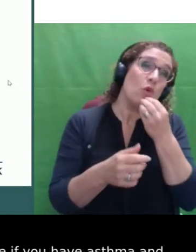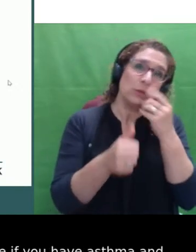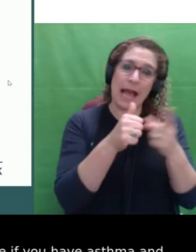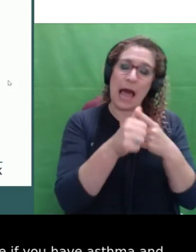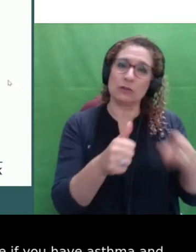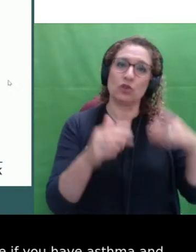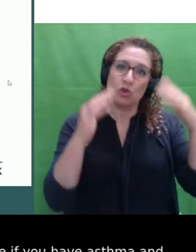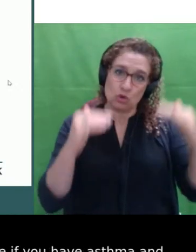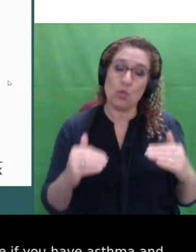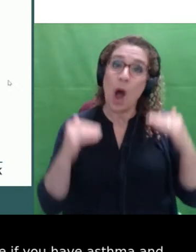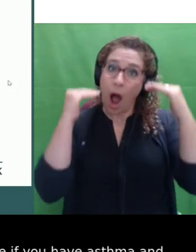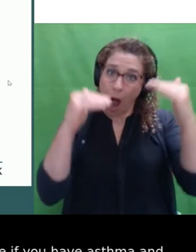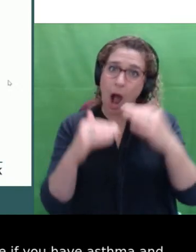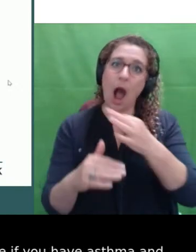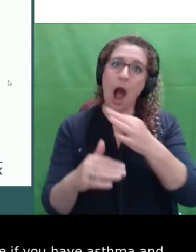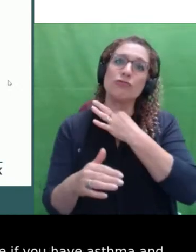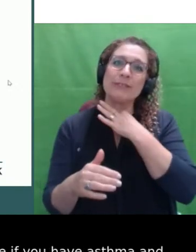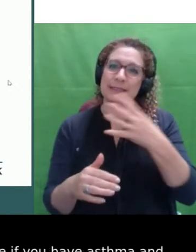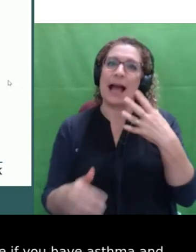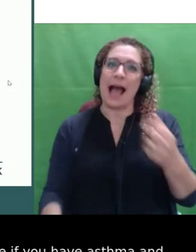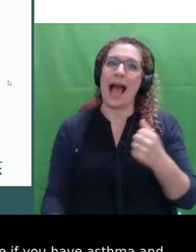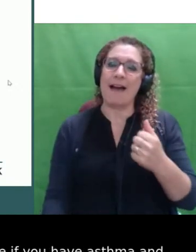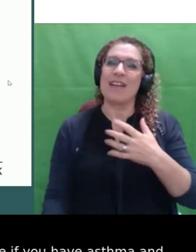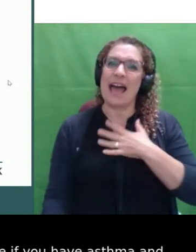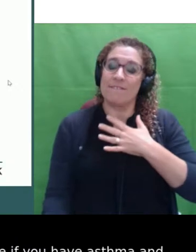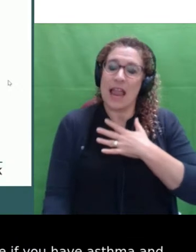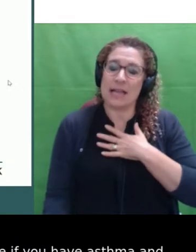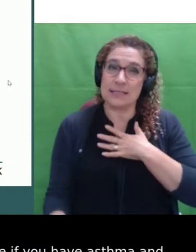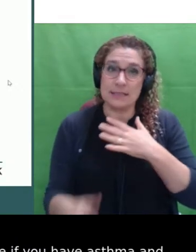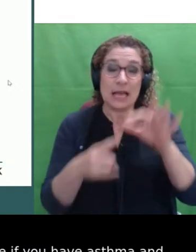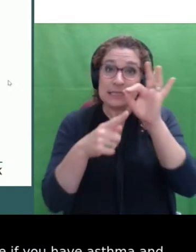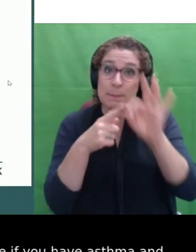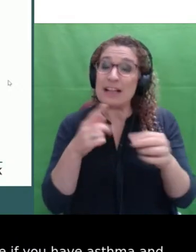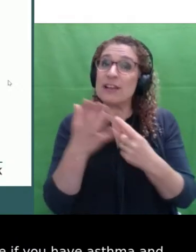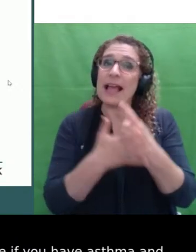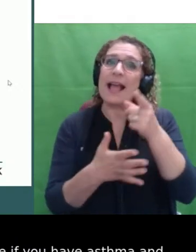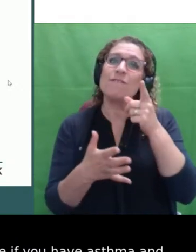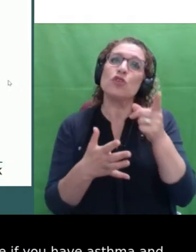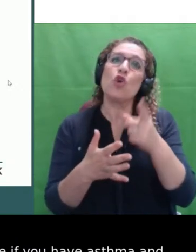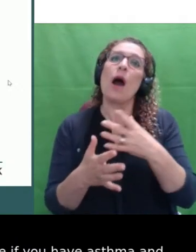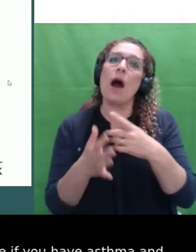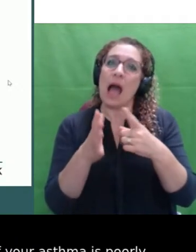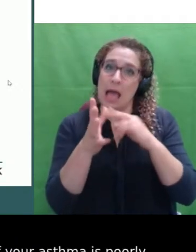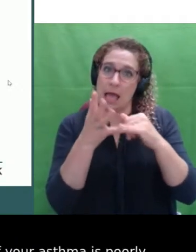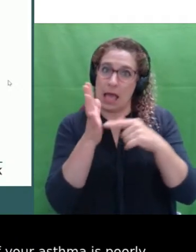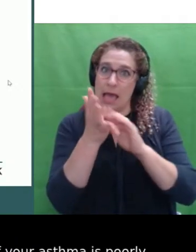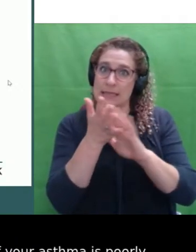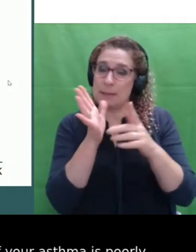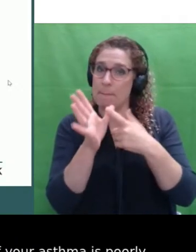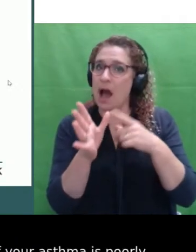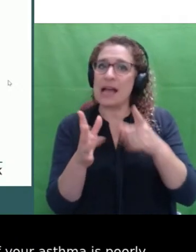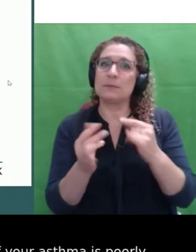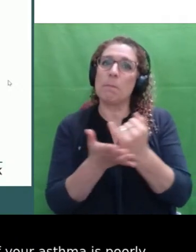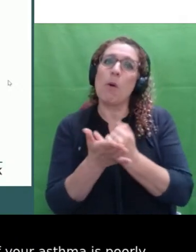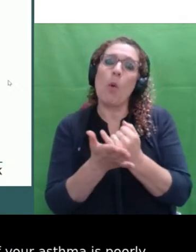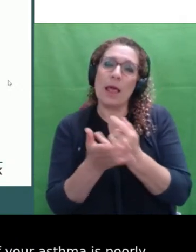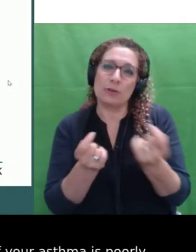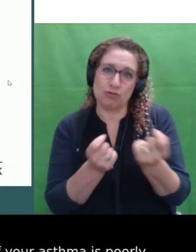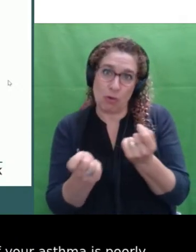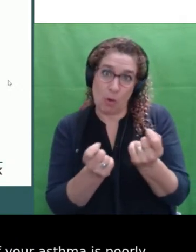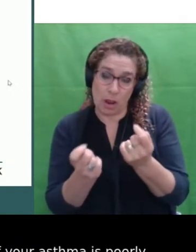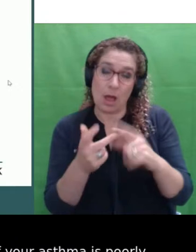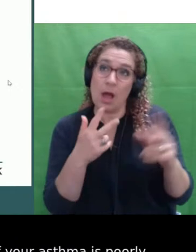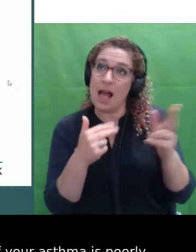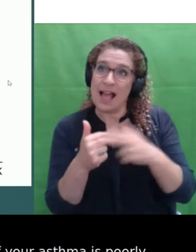occurring and particularly if your asthma is poorly controlled especially then on a day you're exposed to the food if your asthma is bad you're more